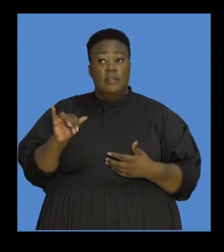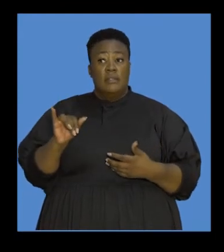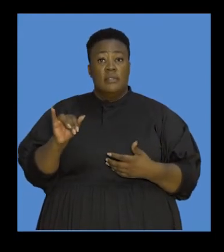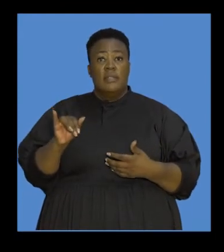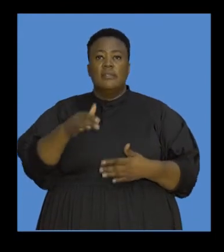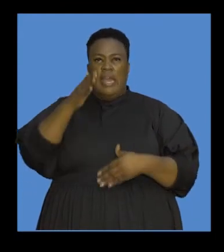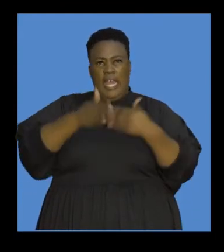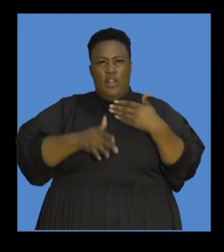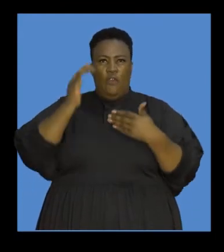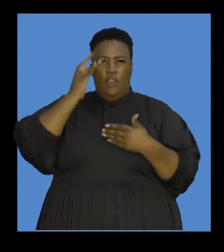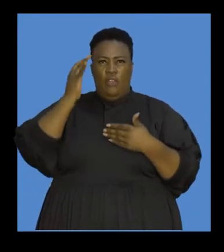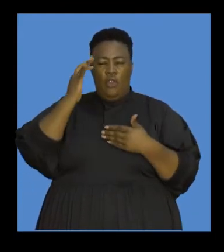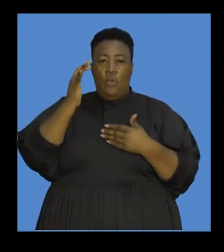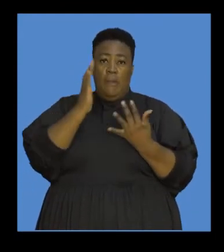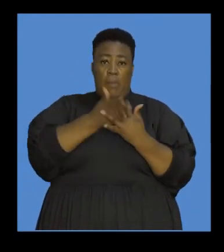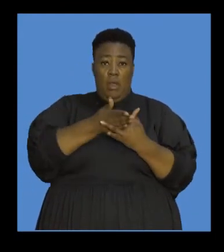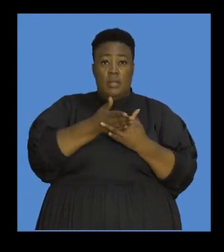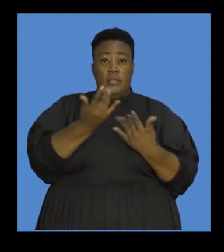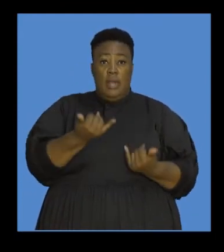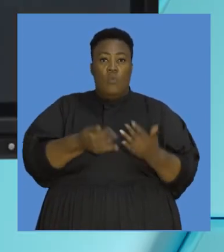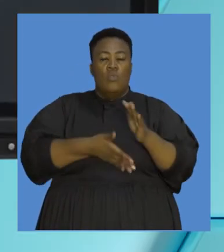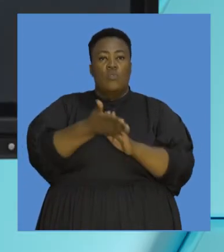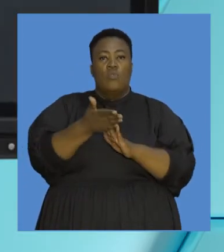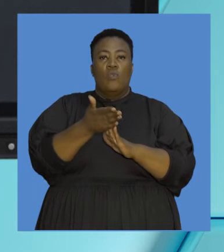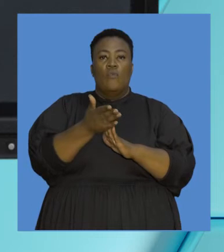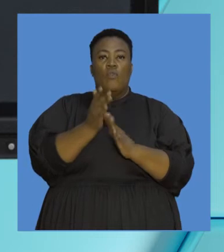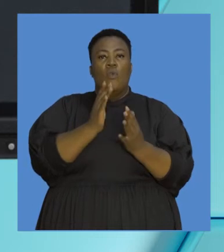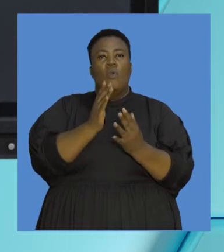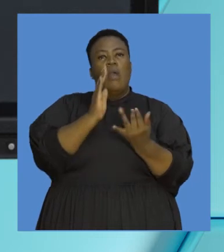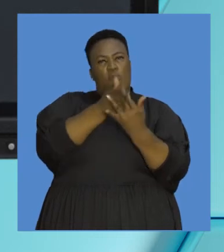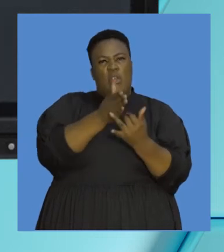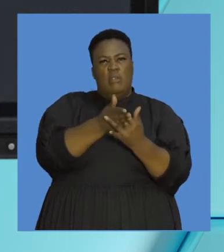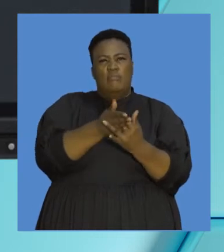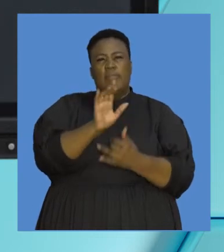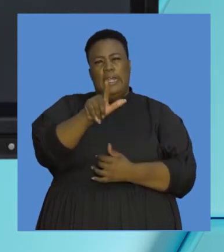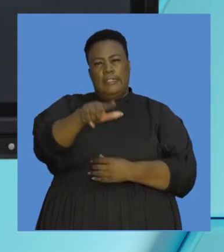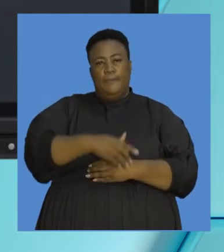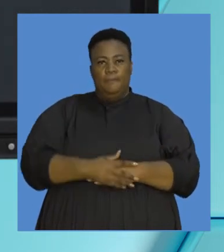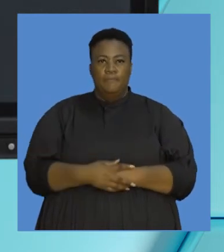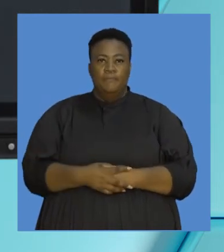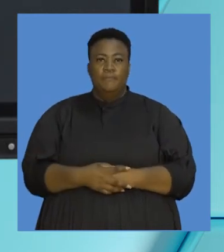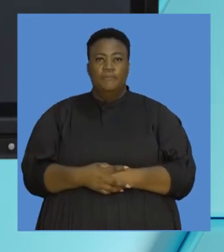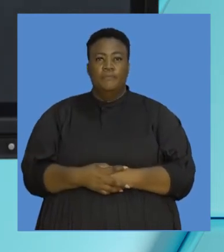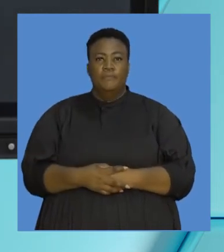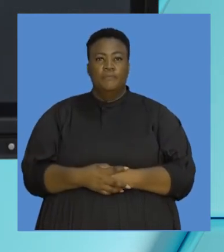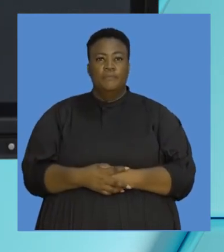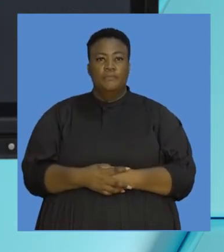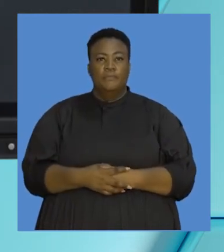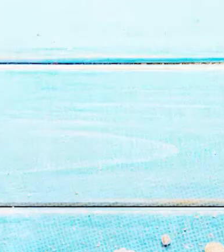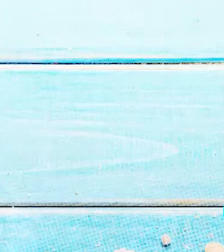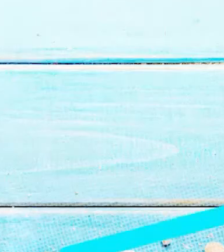That brings us to the end of the theory part. We're going to take a short break, and then we're going to do some questions. So I'll see you in a